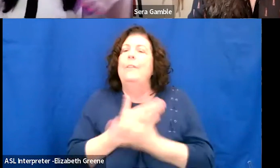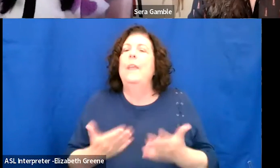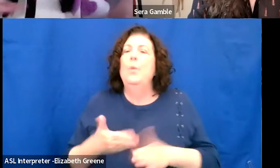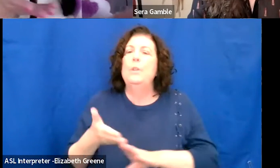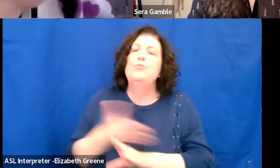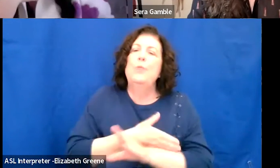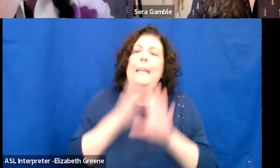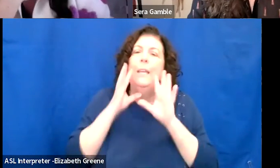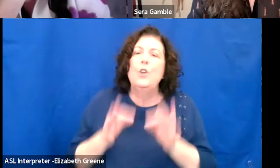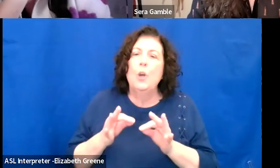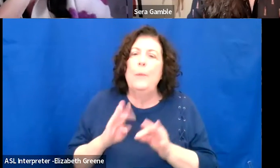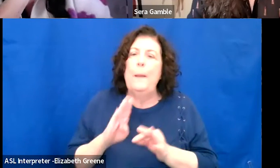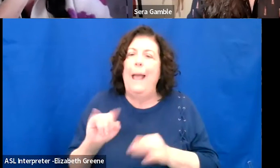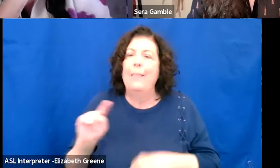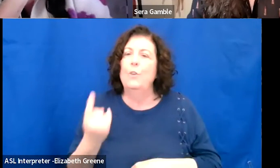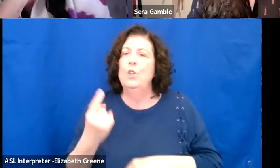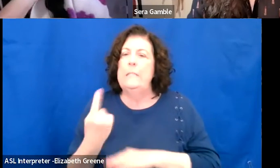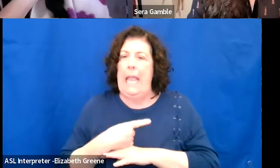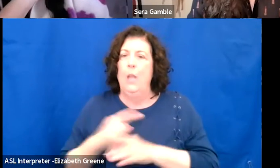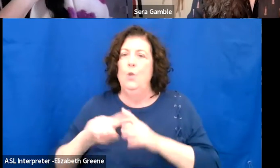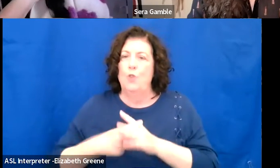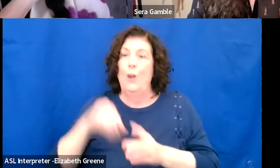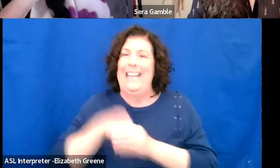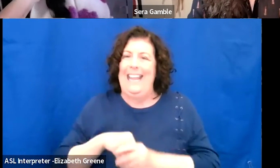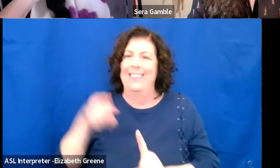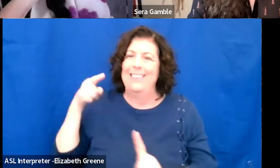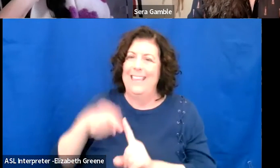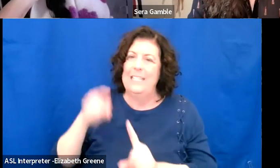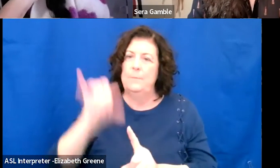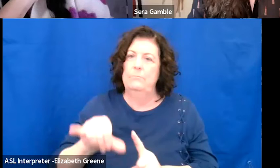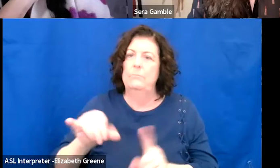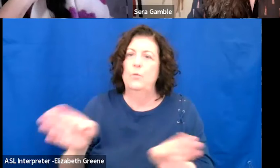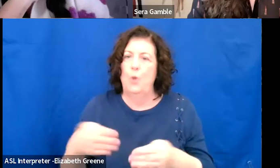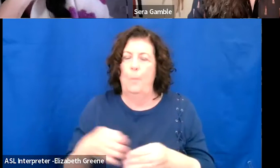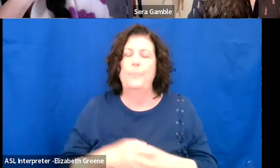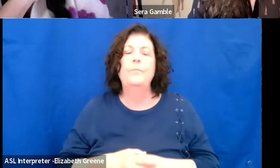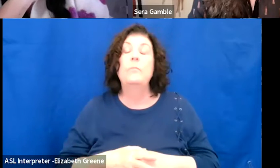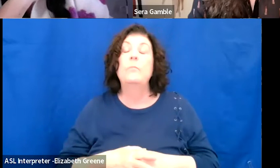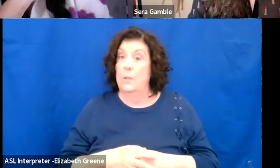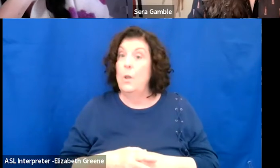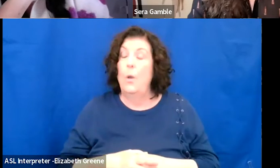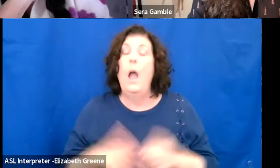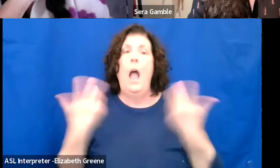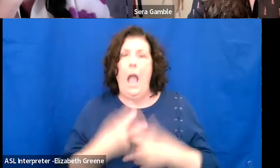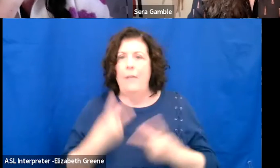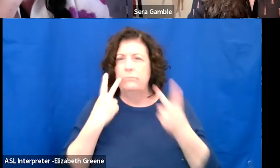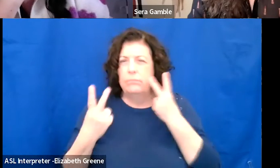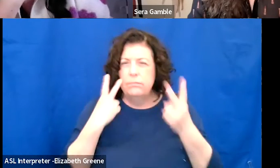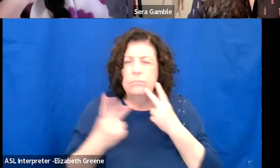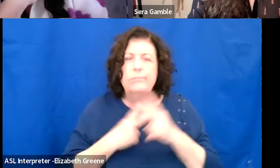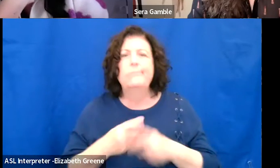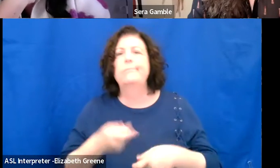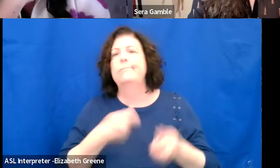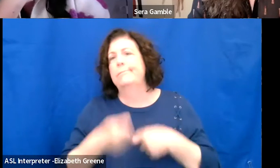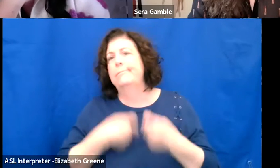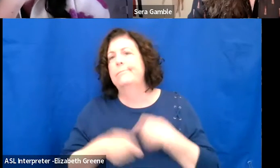predetermined by the first day that you started in a room. So yeah, I would say, and I had seen so many showrunners do things great